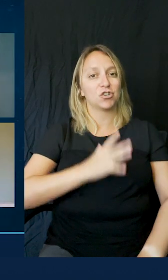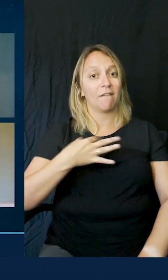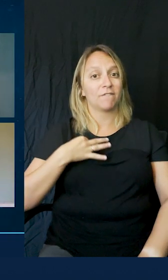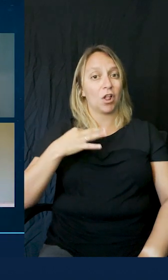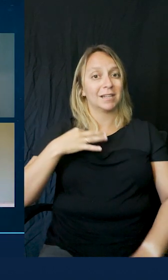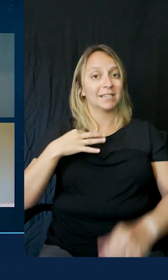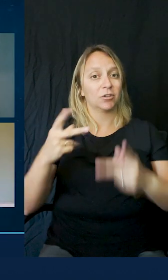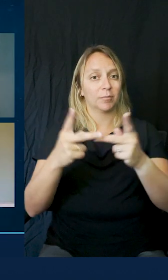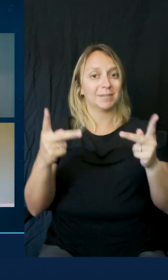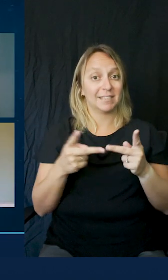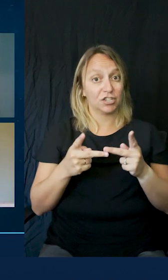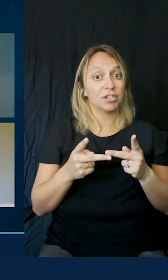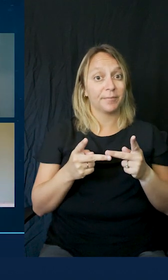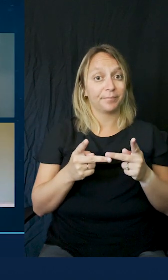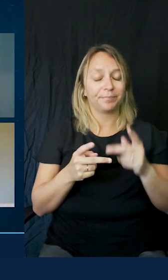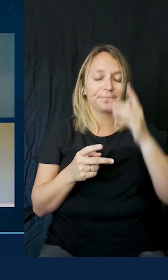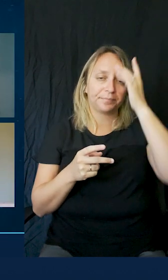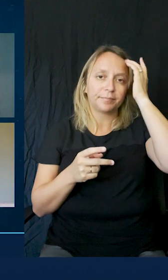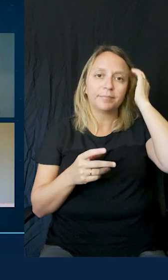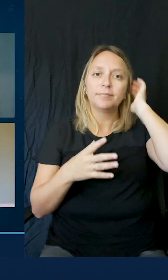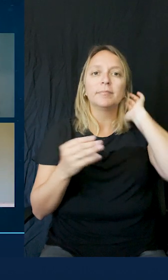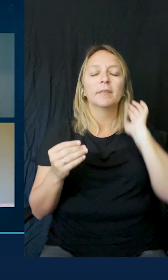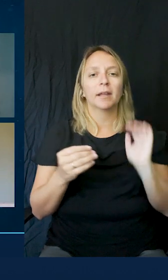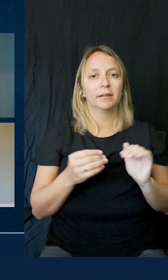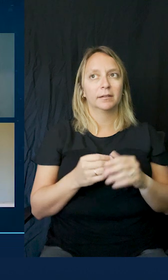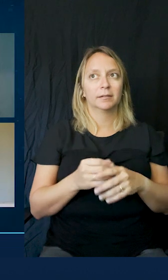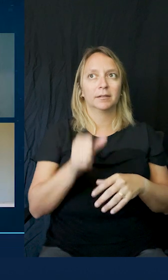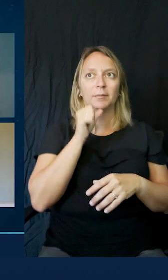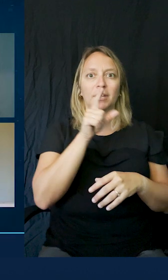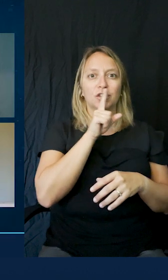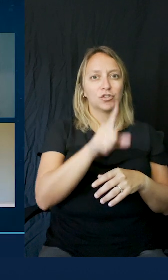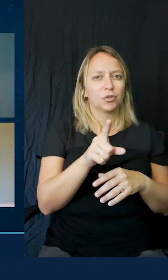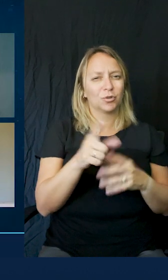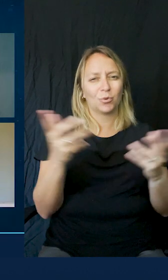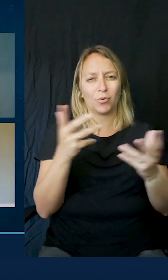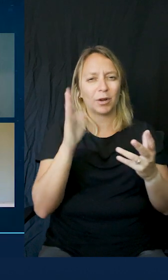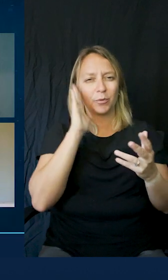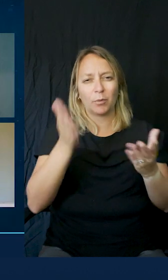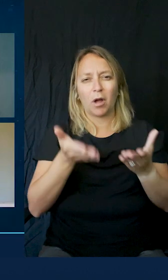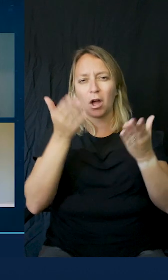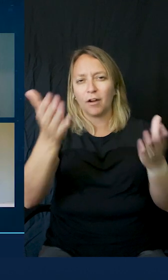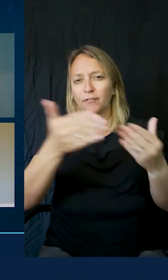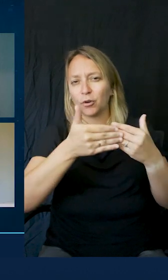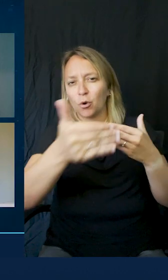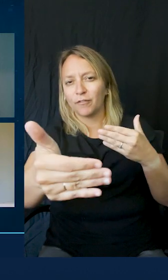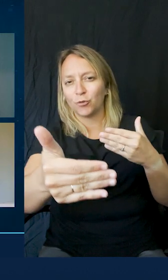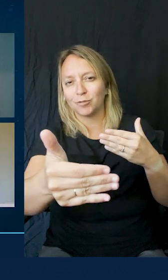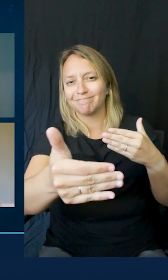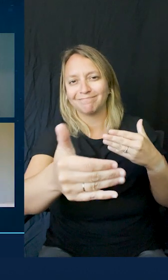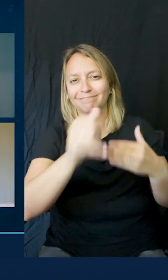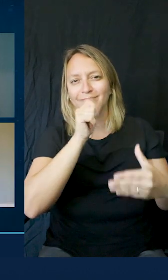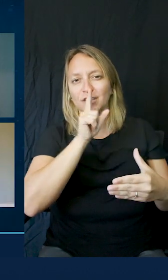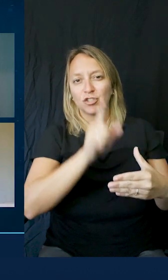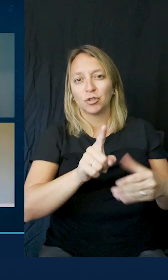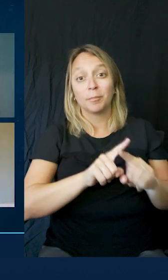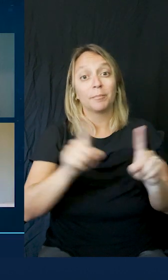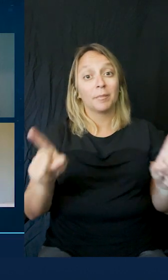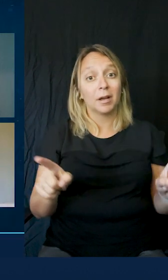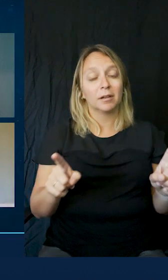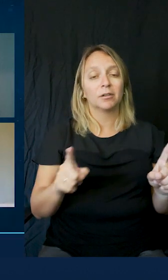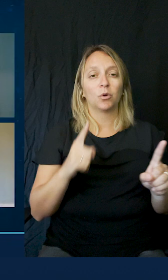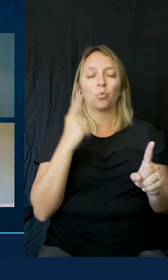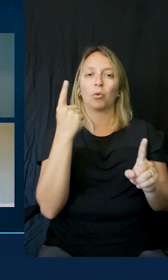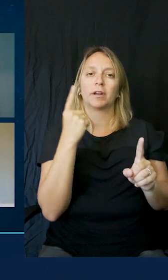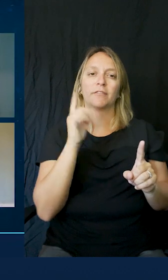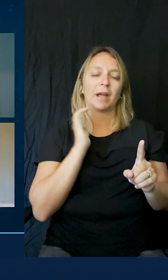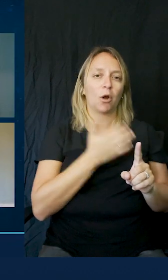volunteer position. And I'm not sure what we'll be offering going forward, but one of our core